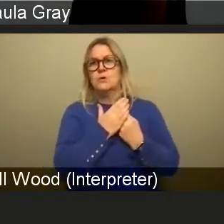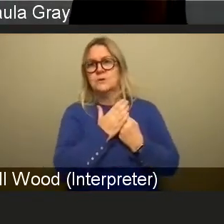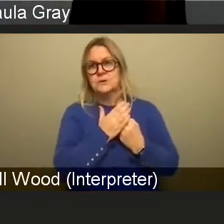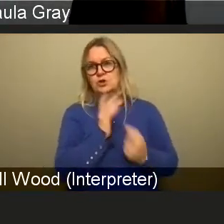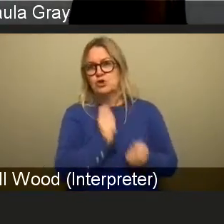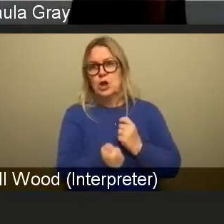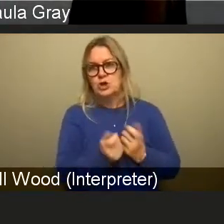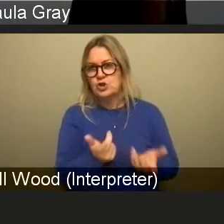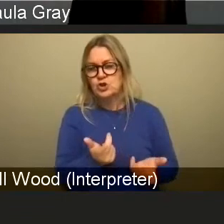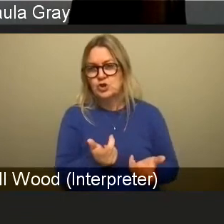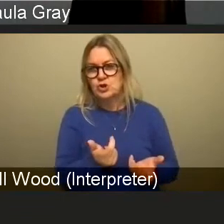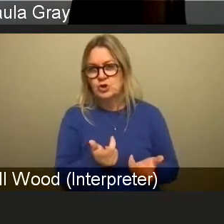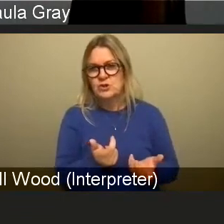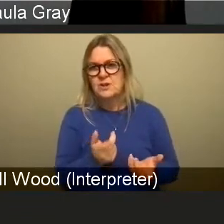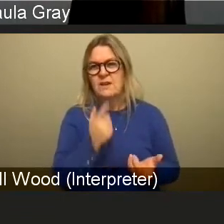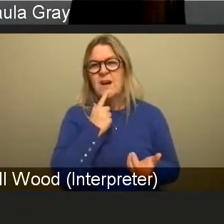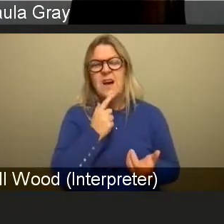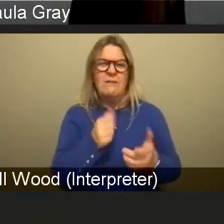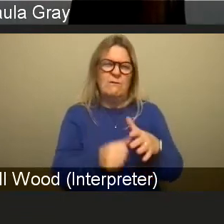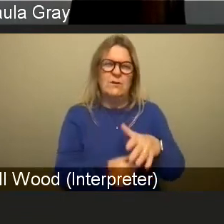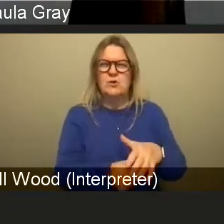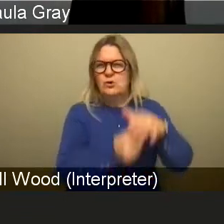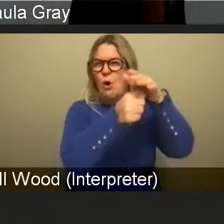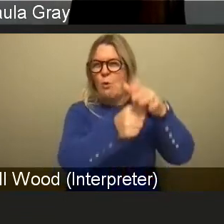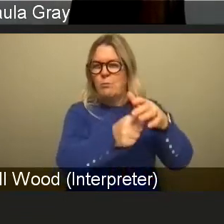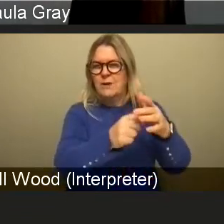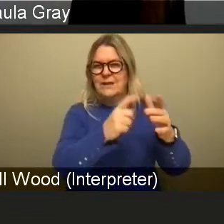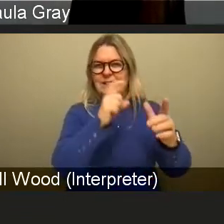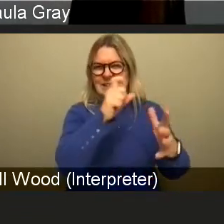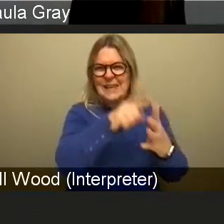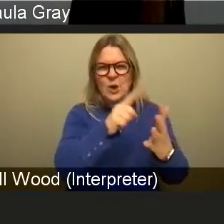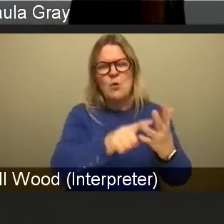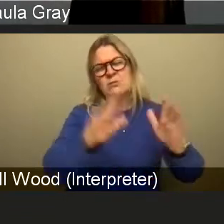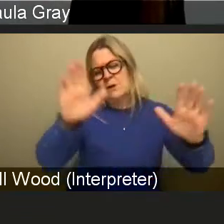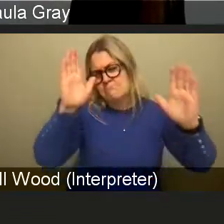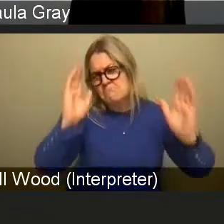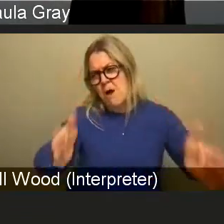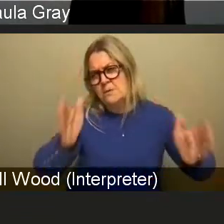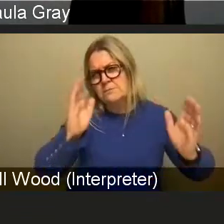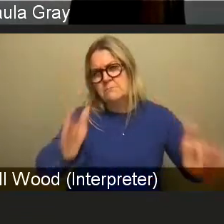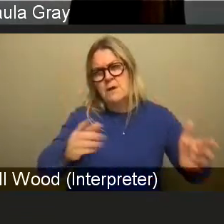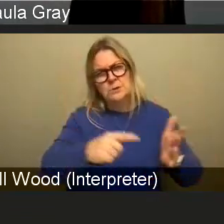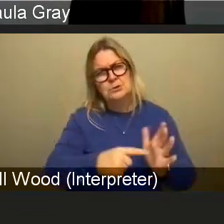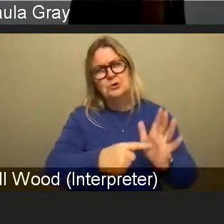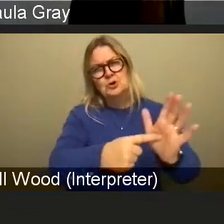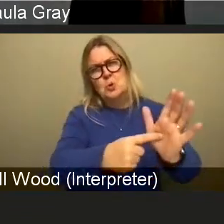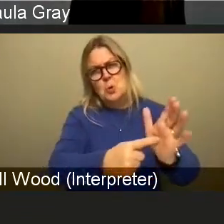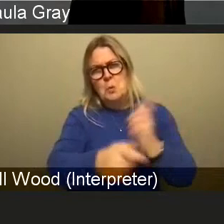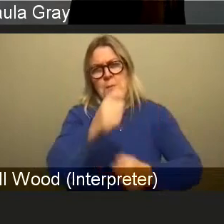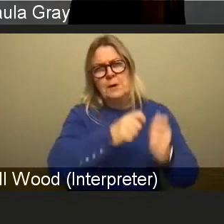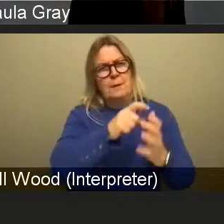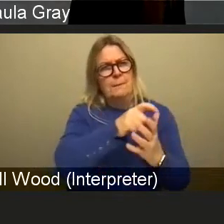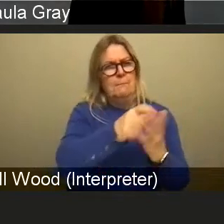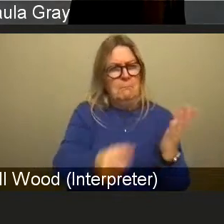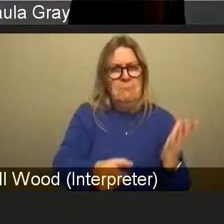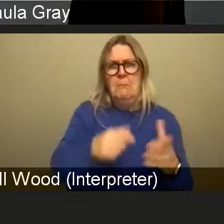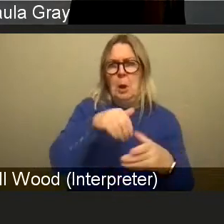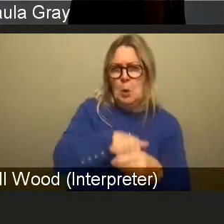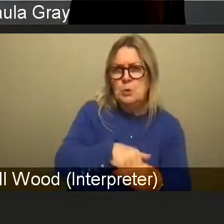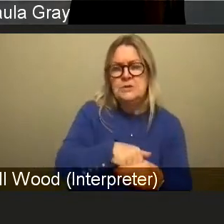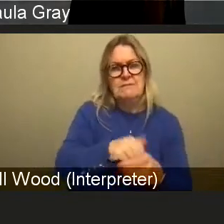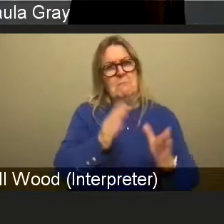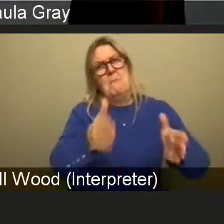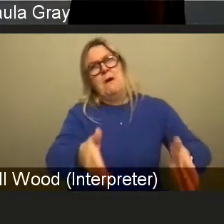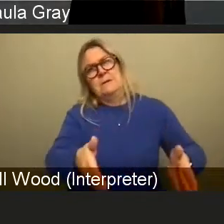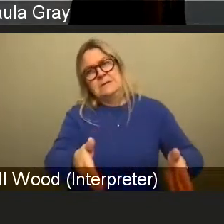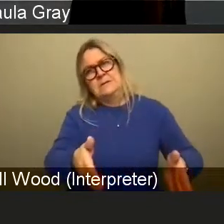imposed top-down as seen as, you know, corporate social responsibility or something we need to be seen to be doing, then there's ways that